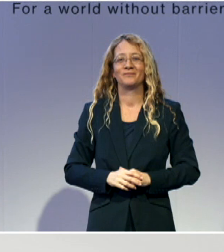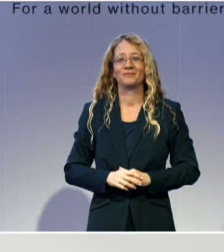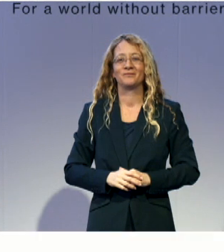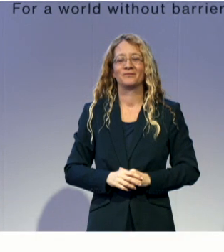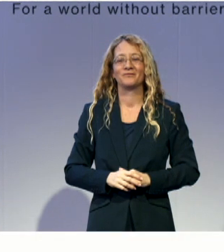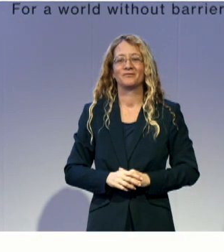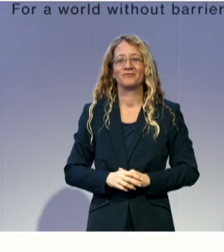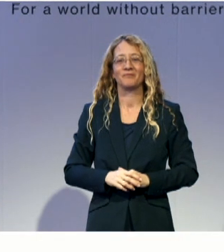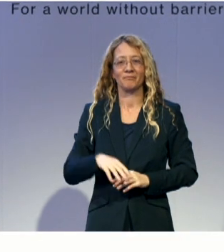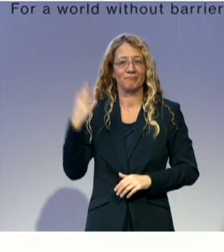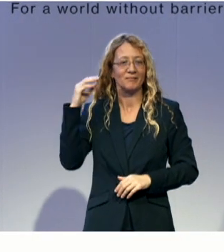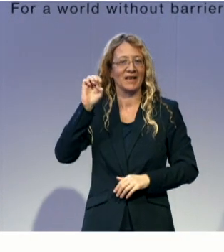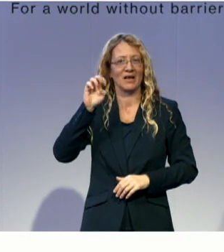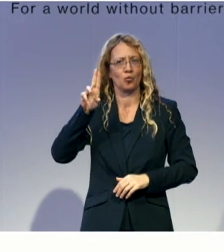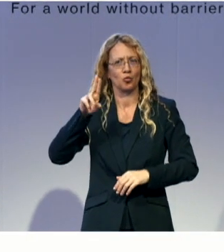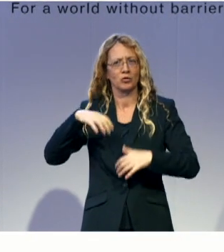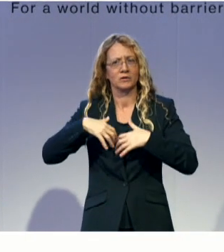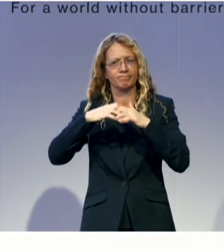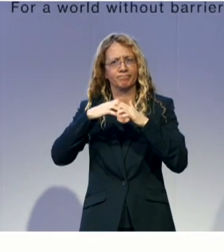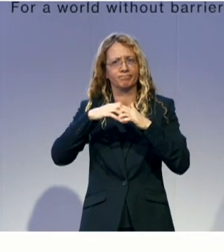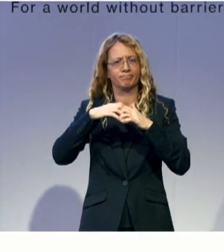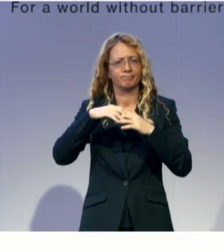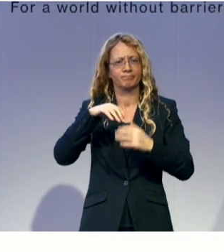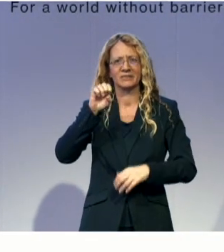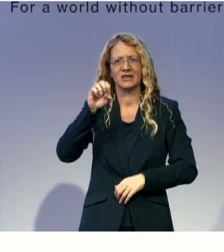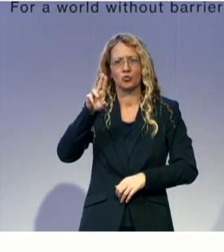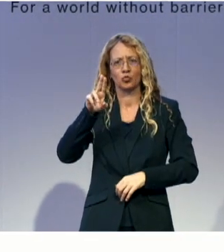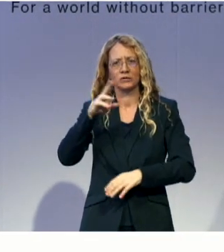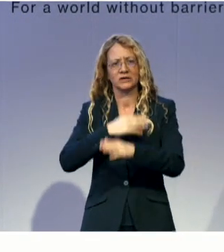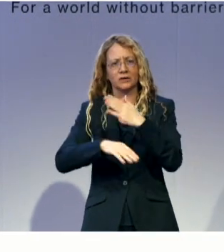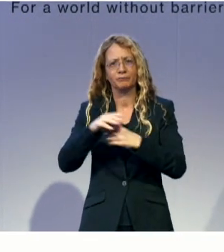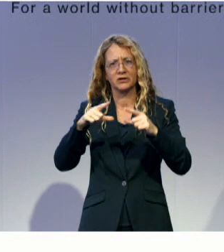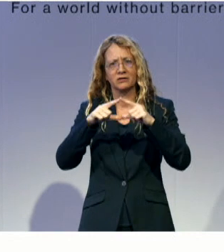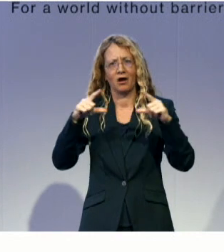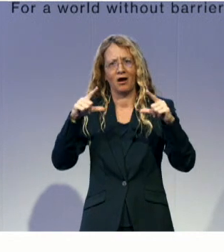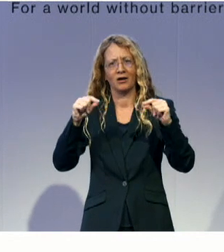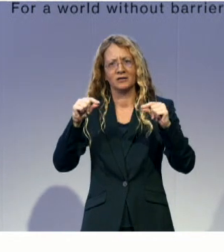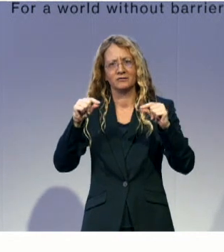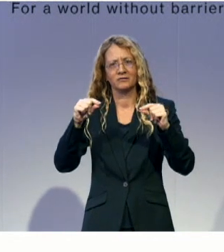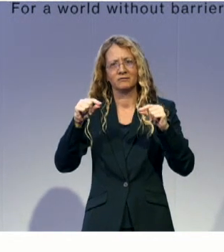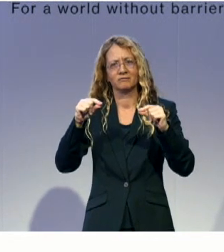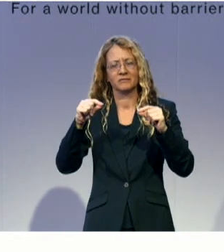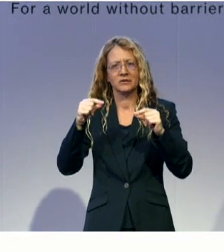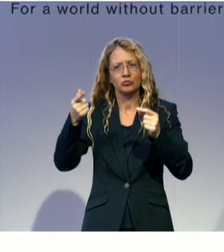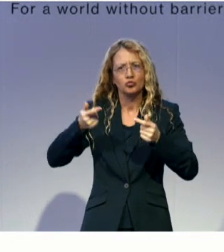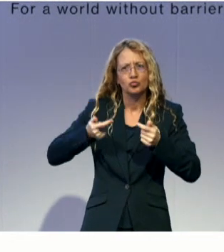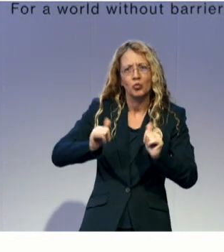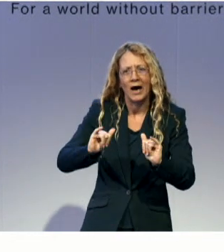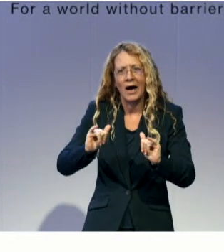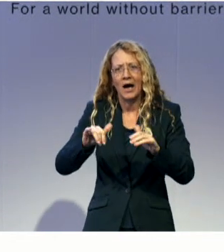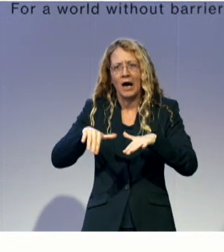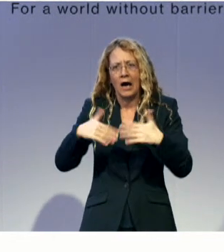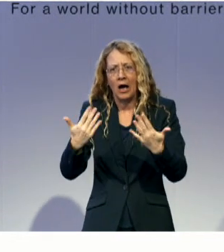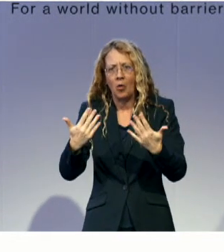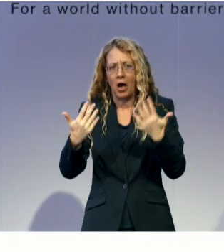Union launched an EU Disability Card pilot in 8 countries in 2016. The Finnish Service Foundation